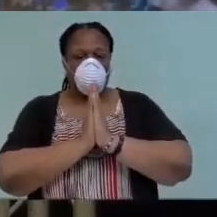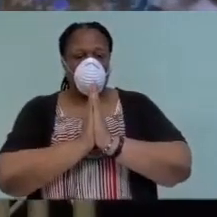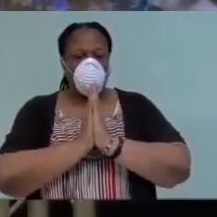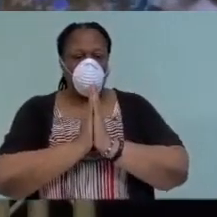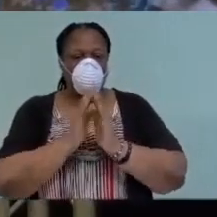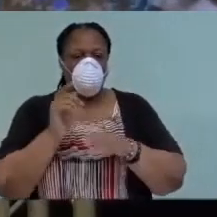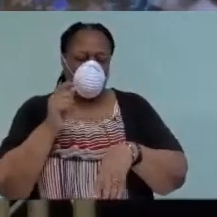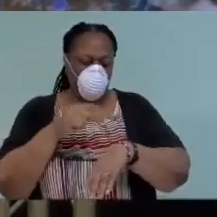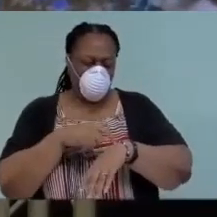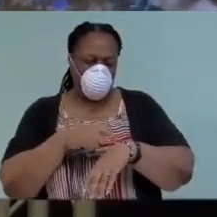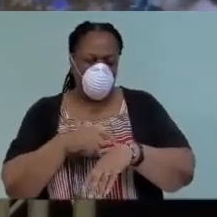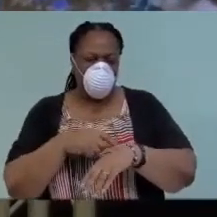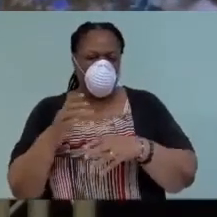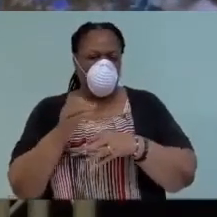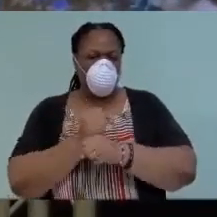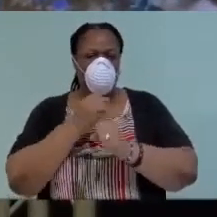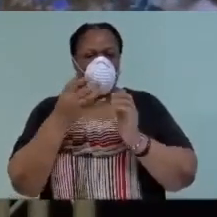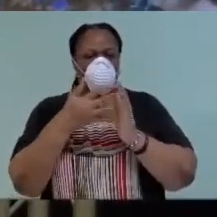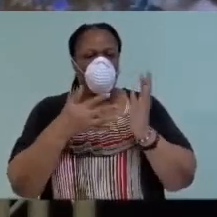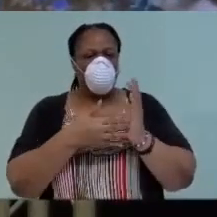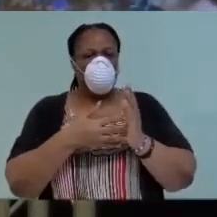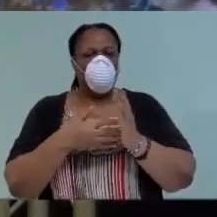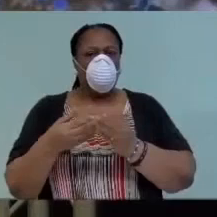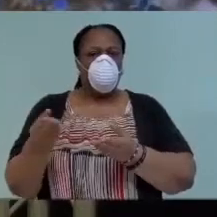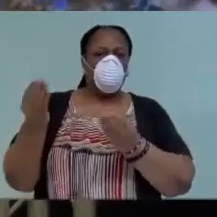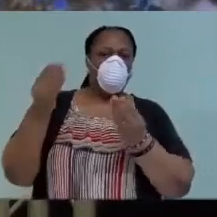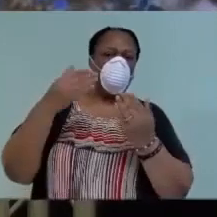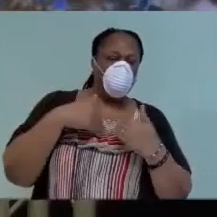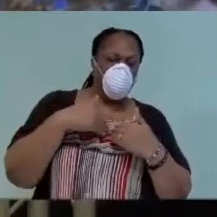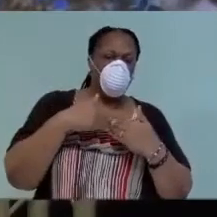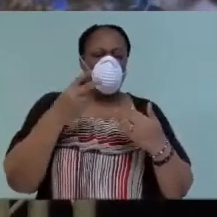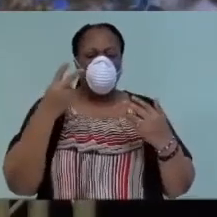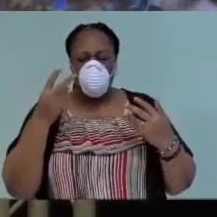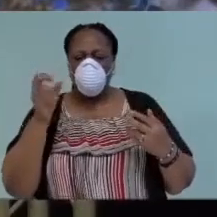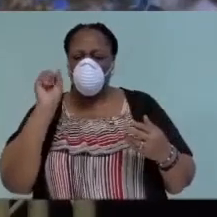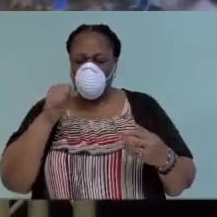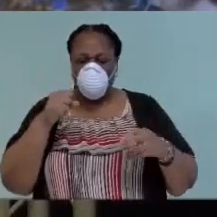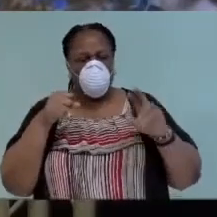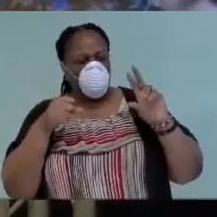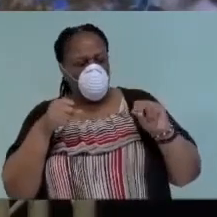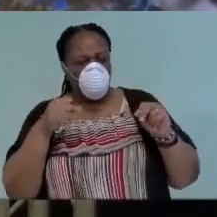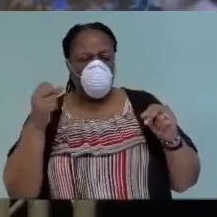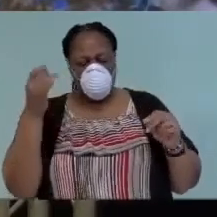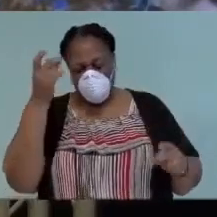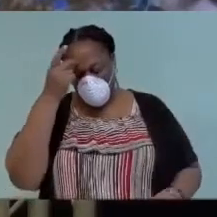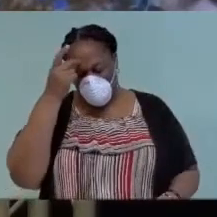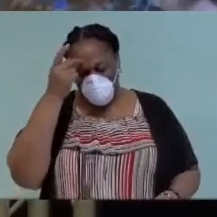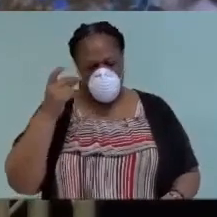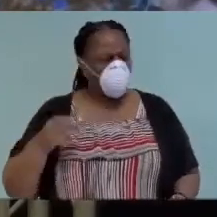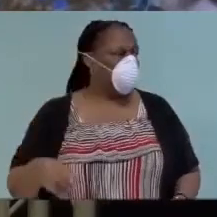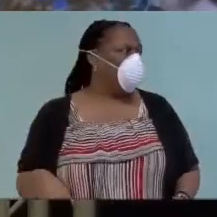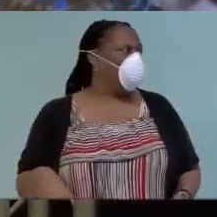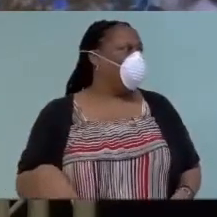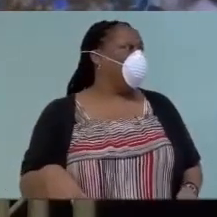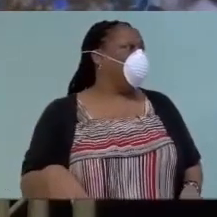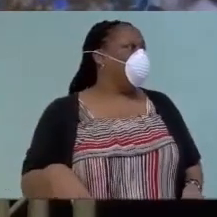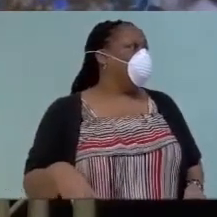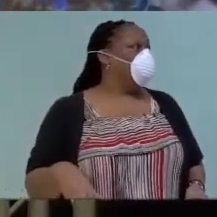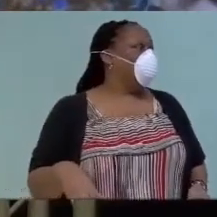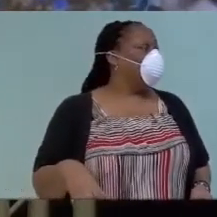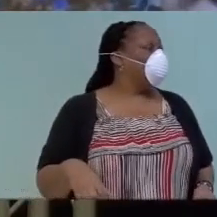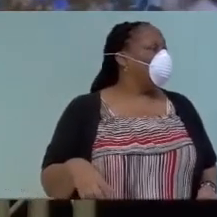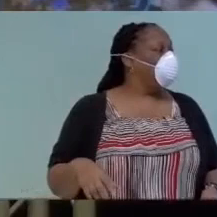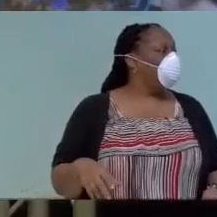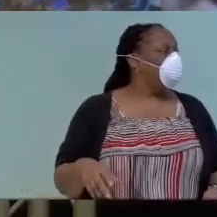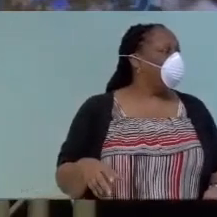here, locally, but globally. And let me shed some light on that. The availability of timely and accurate results can